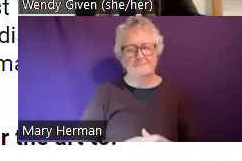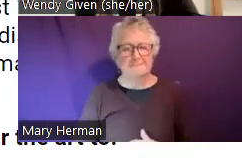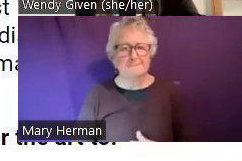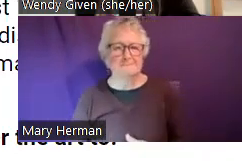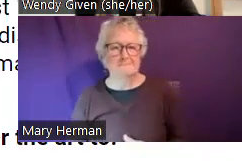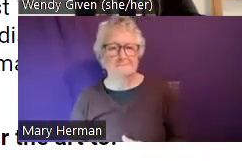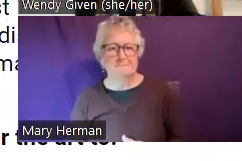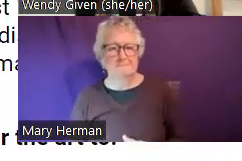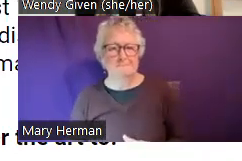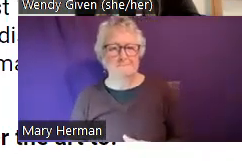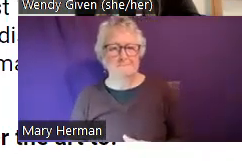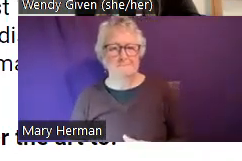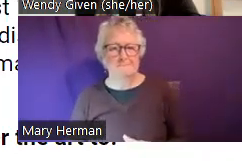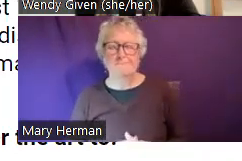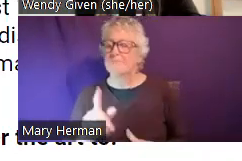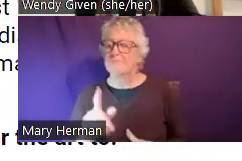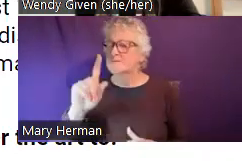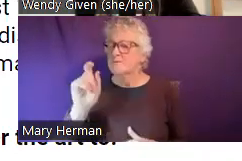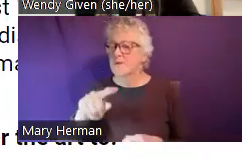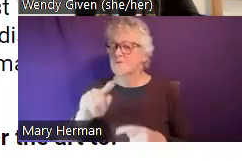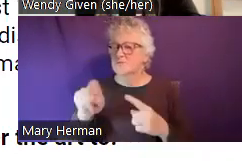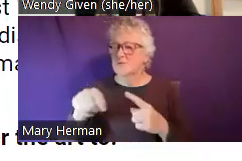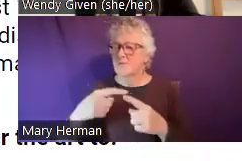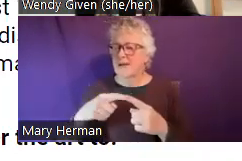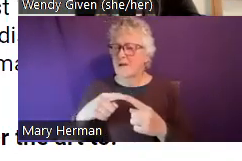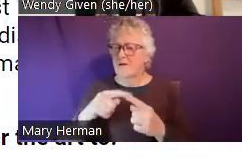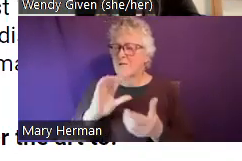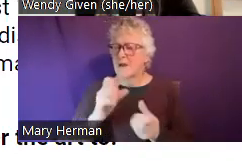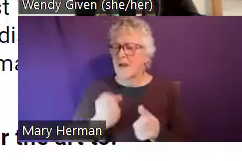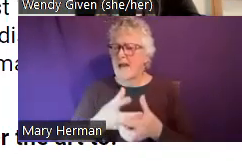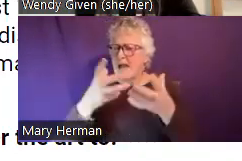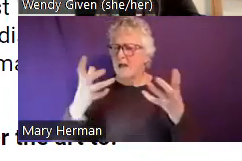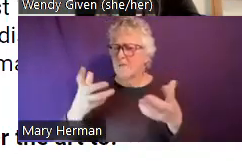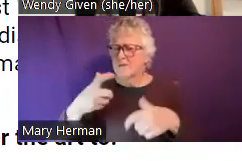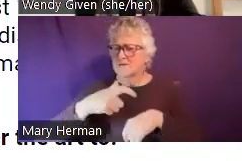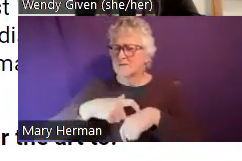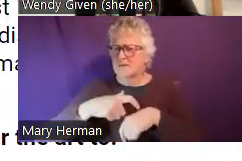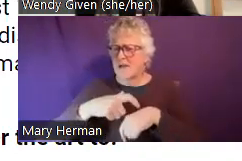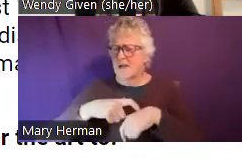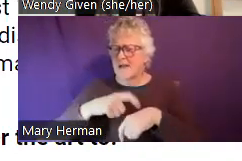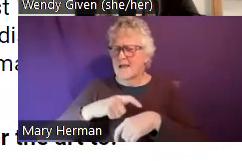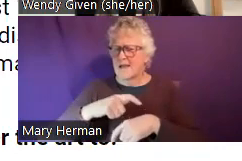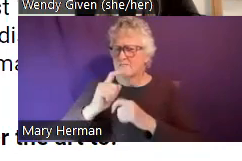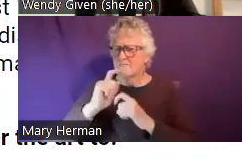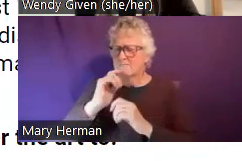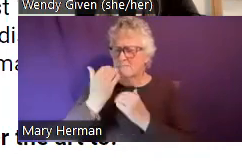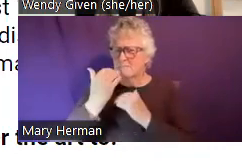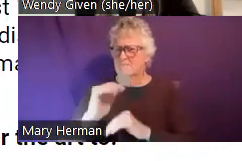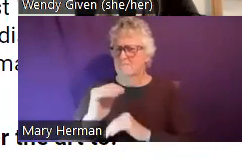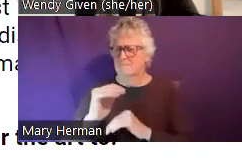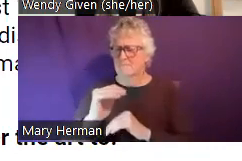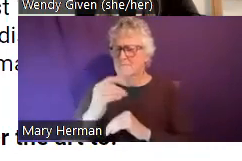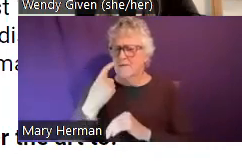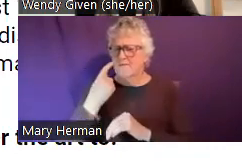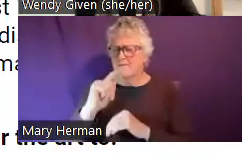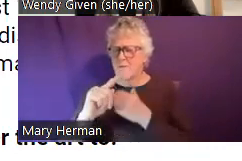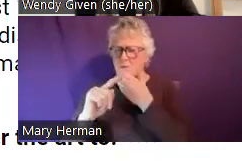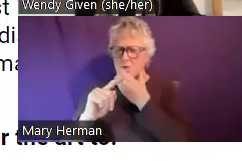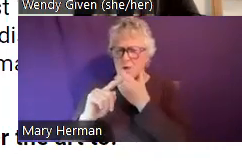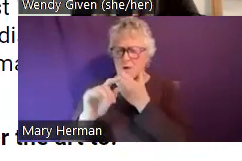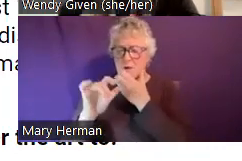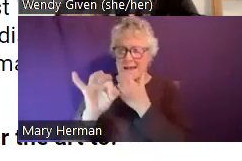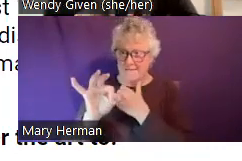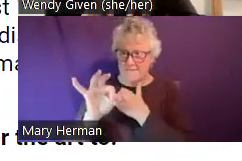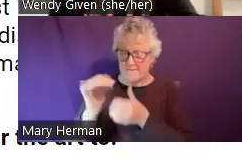There's a question, amount of time allocated for design development. So if the design development, if the artist is selected